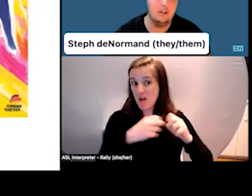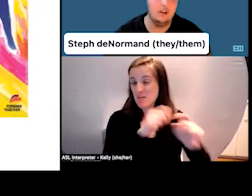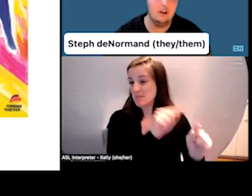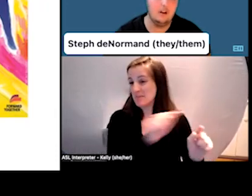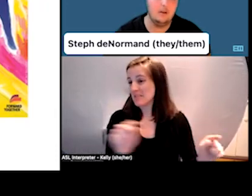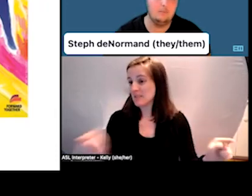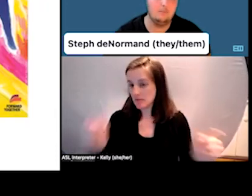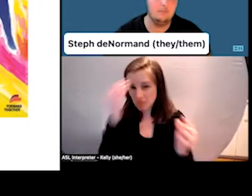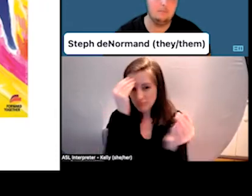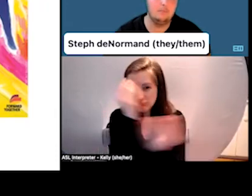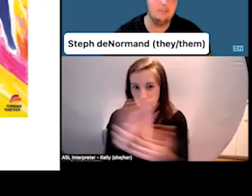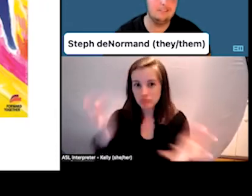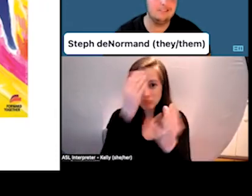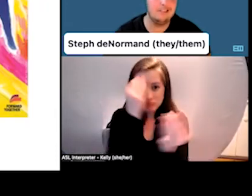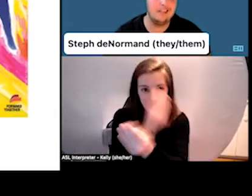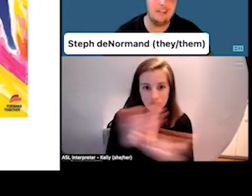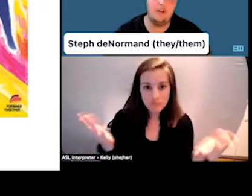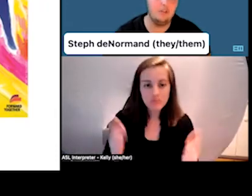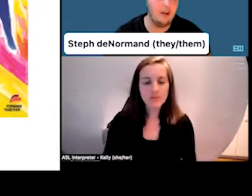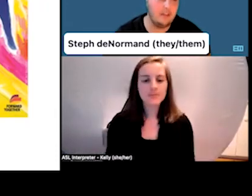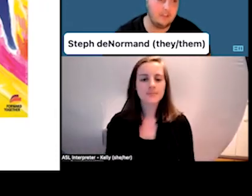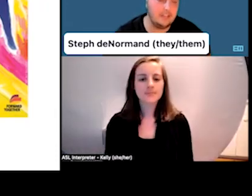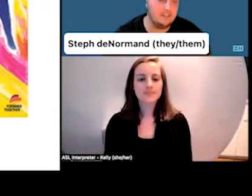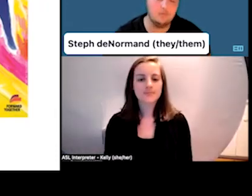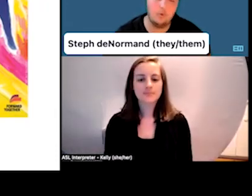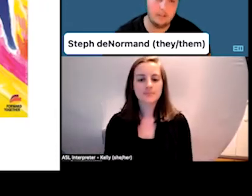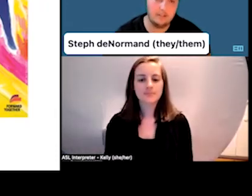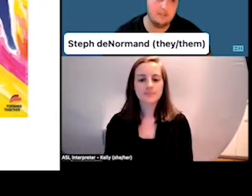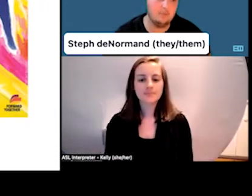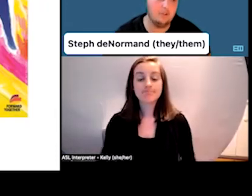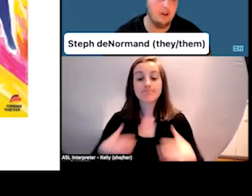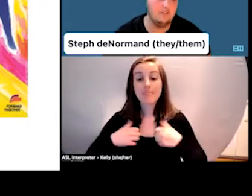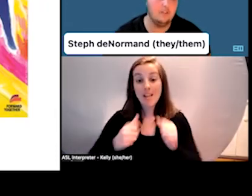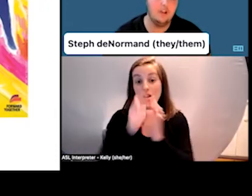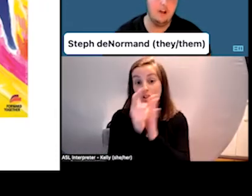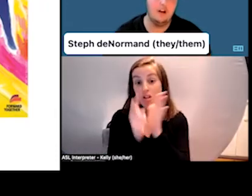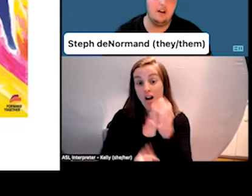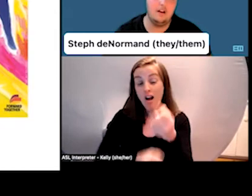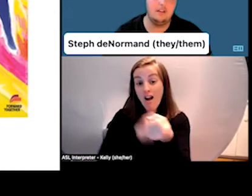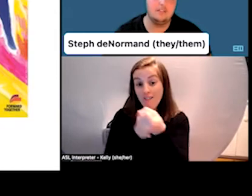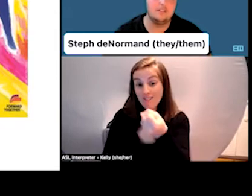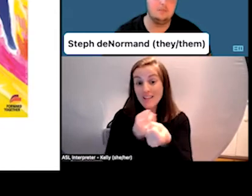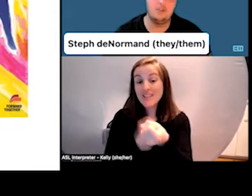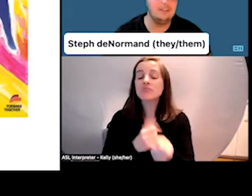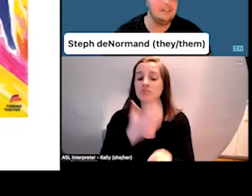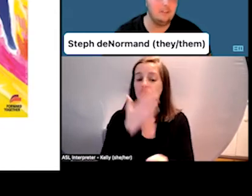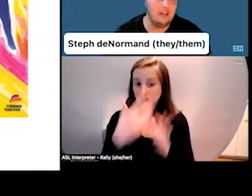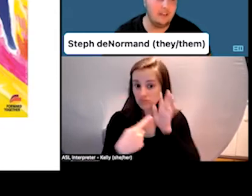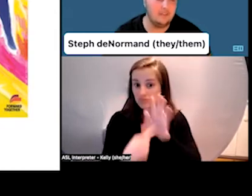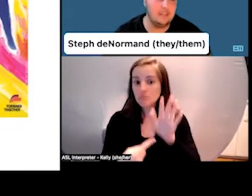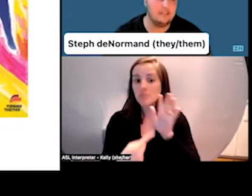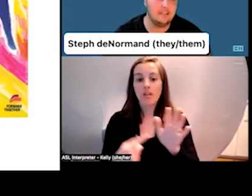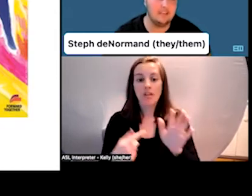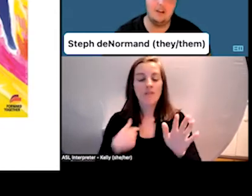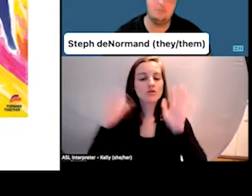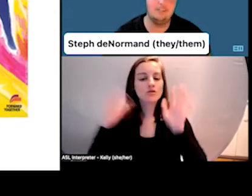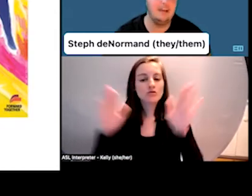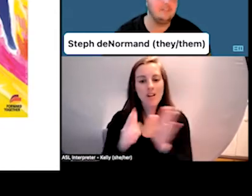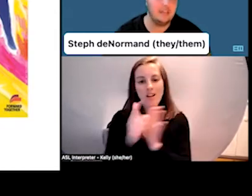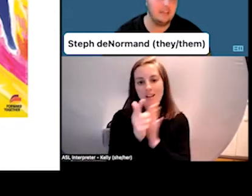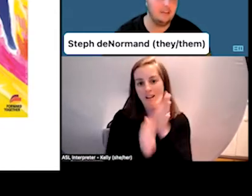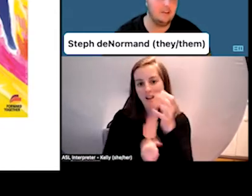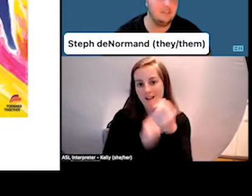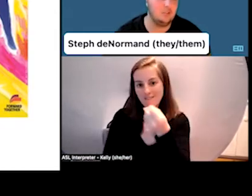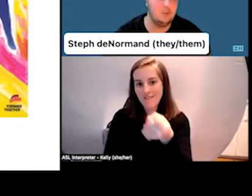areas. Places like Health Law Advocates is one example of some great legal advocates that can help